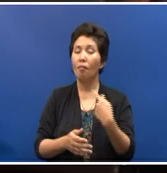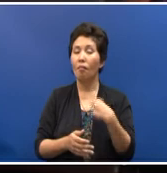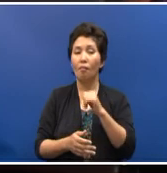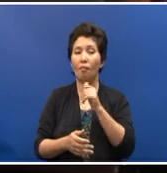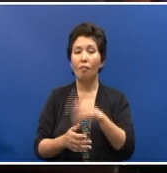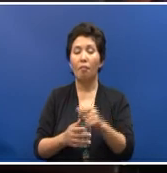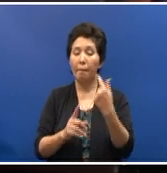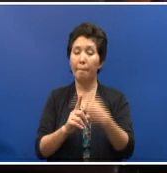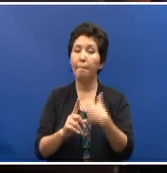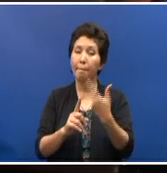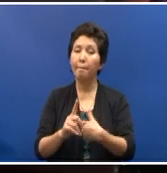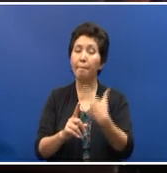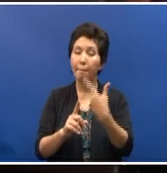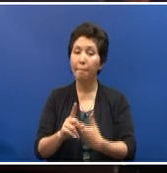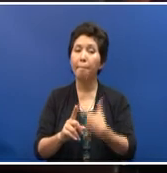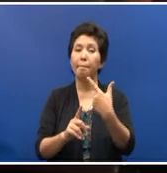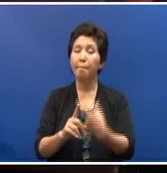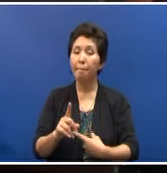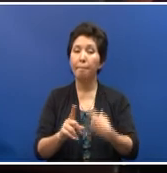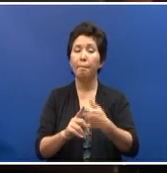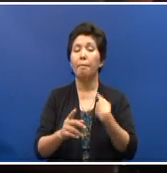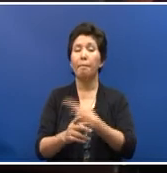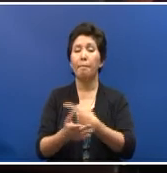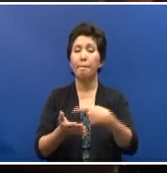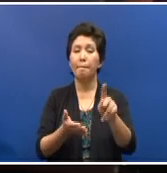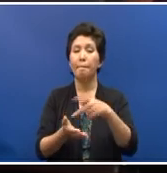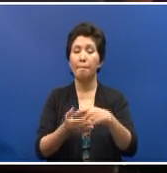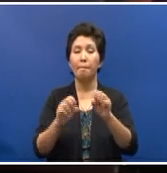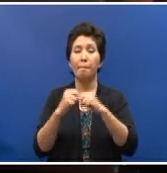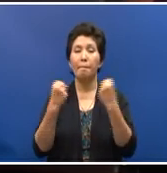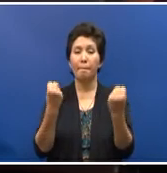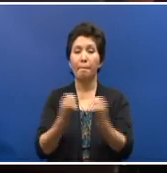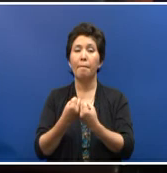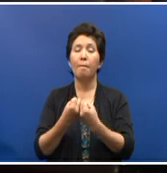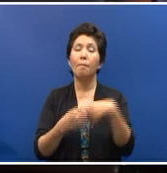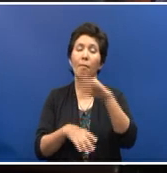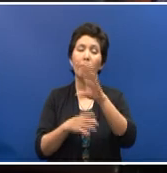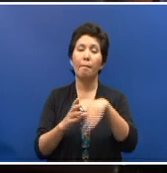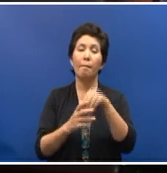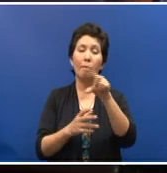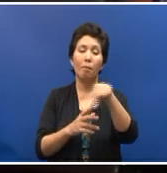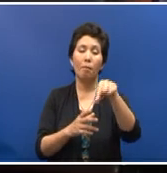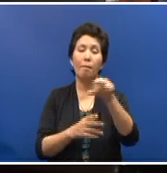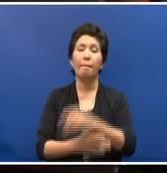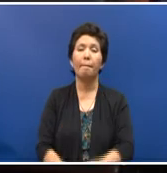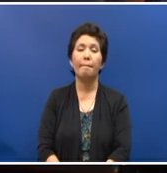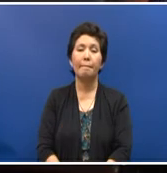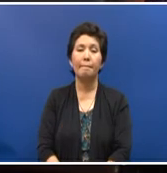it monthly. Okay, so this is what is considered as social inequality.